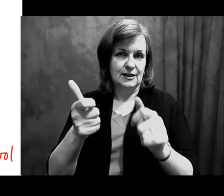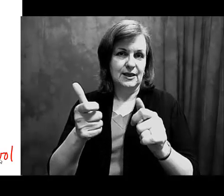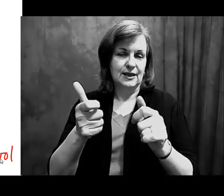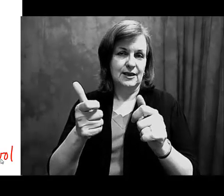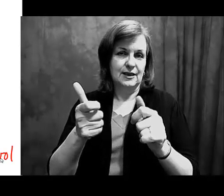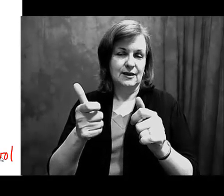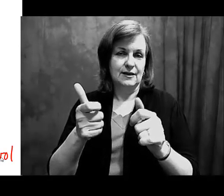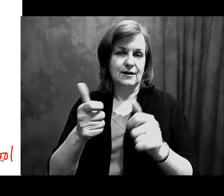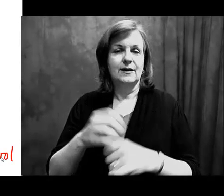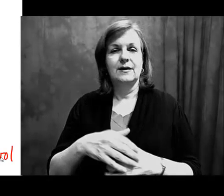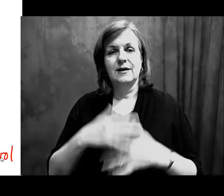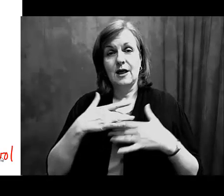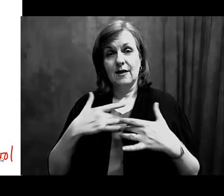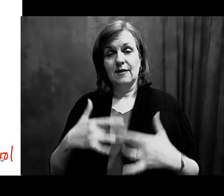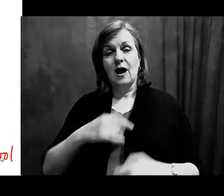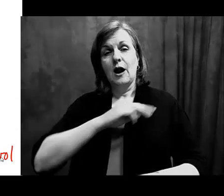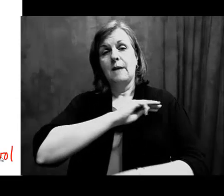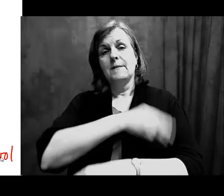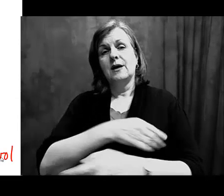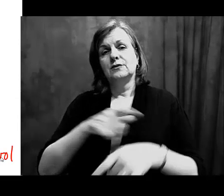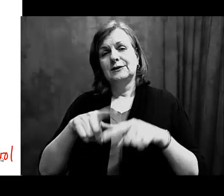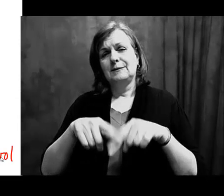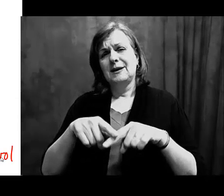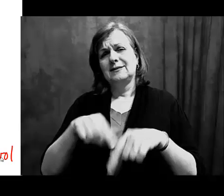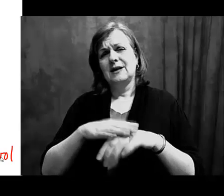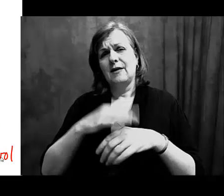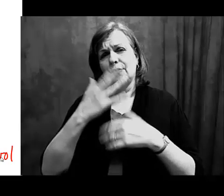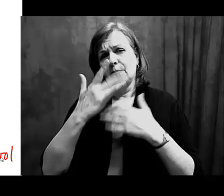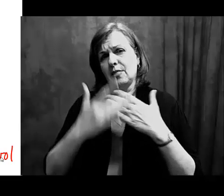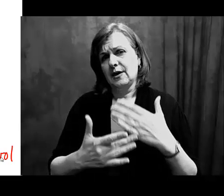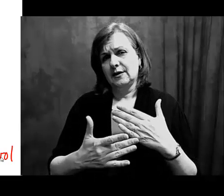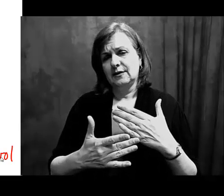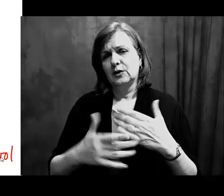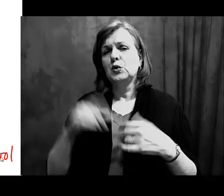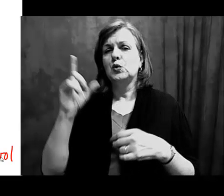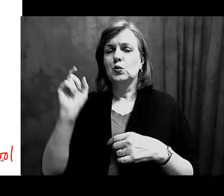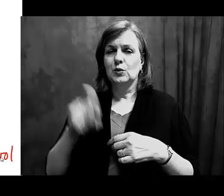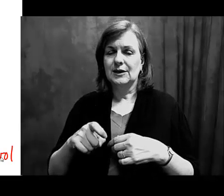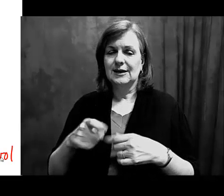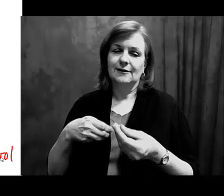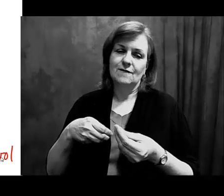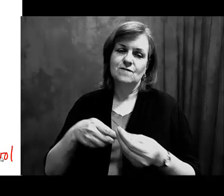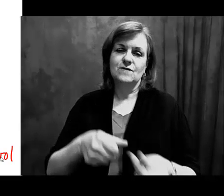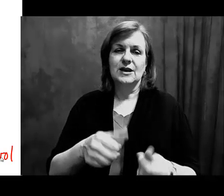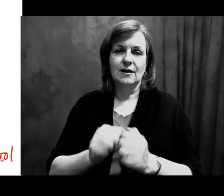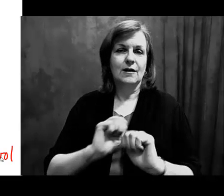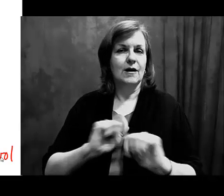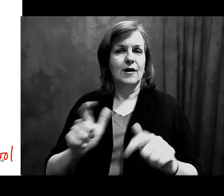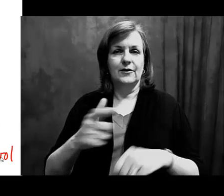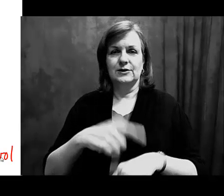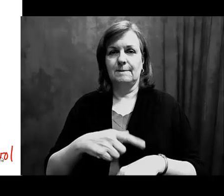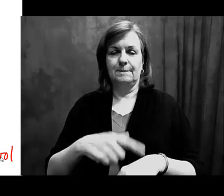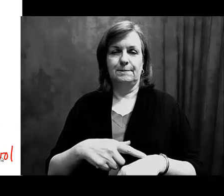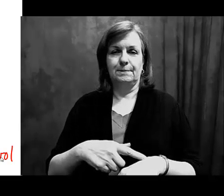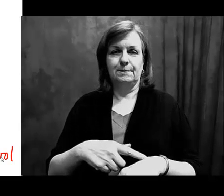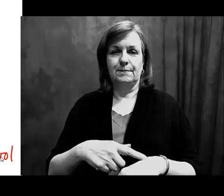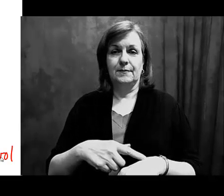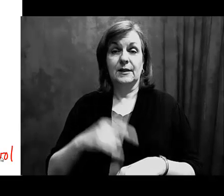immediately. It is so dependent on oxygen-rich blood that we have to get it there all the